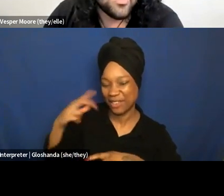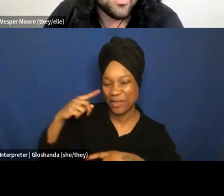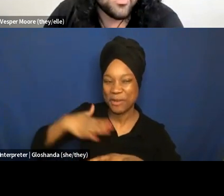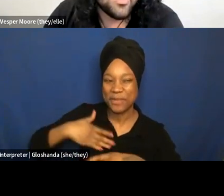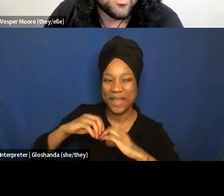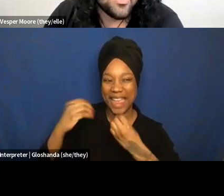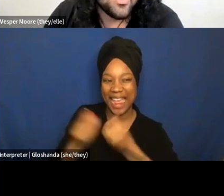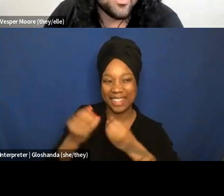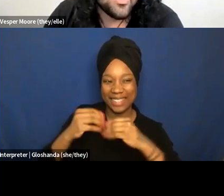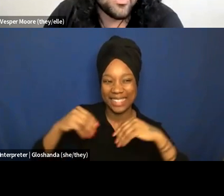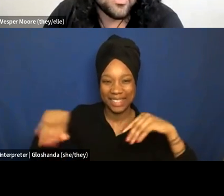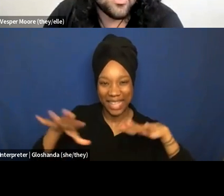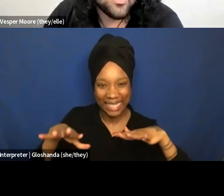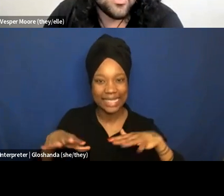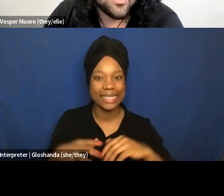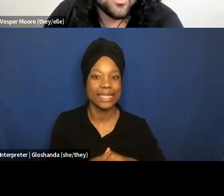space.